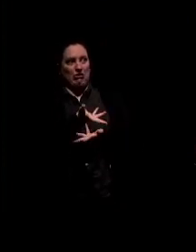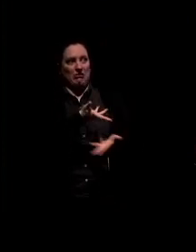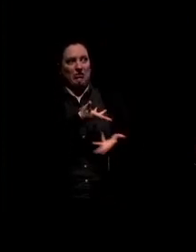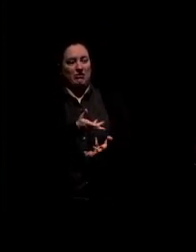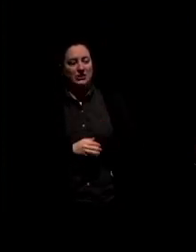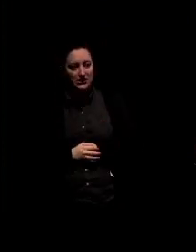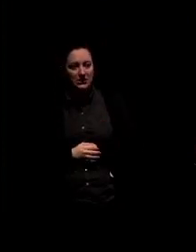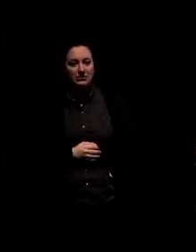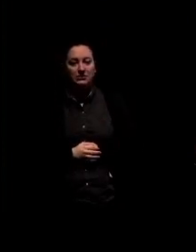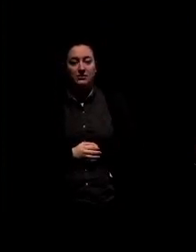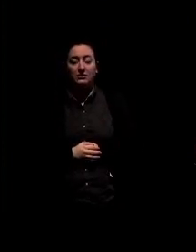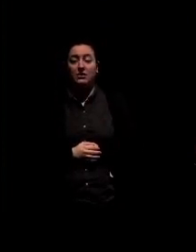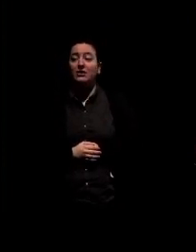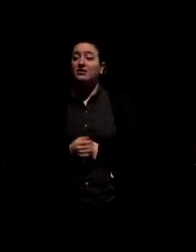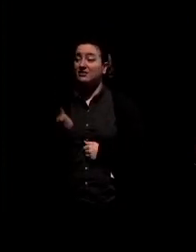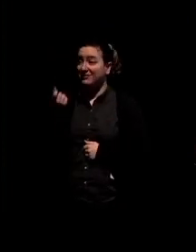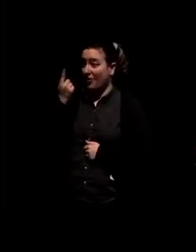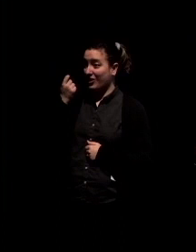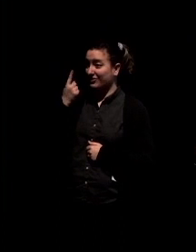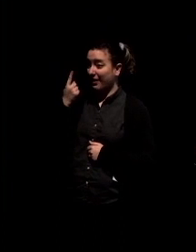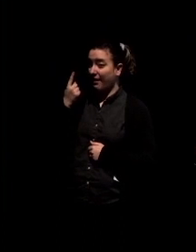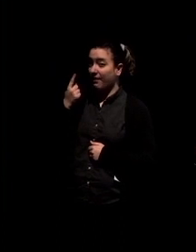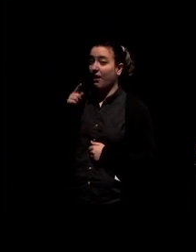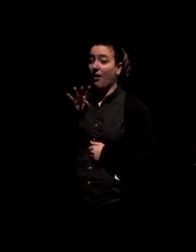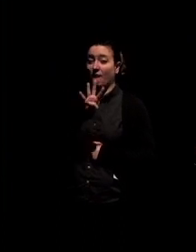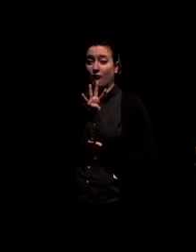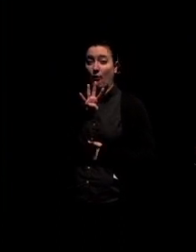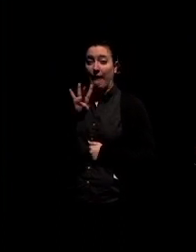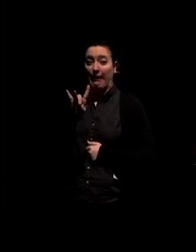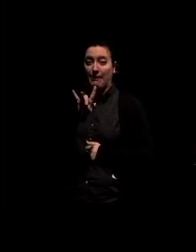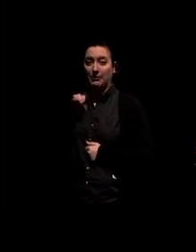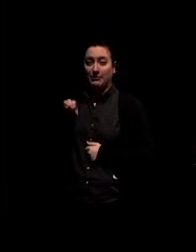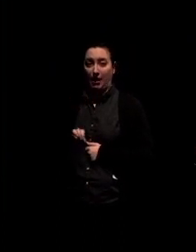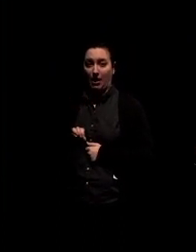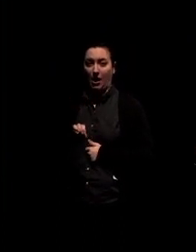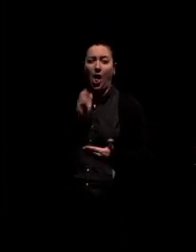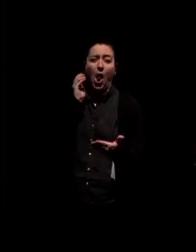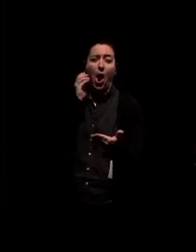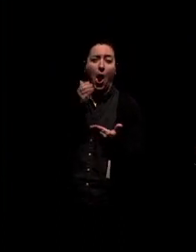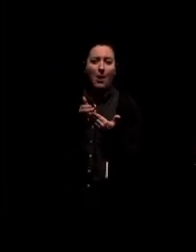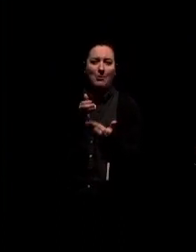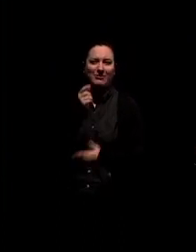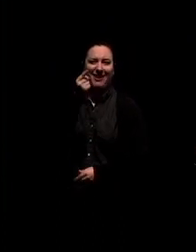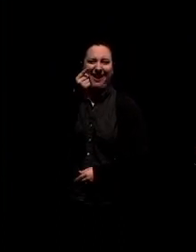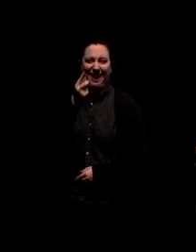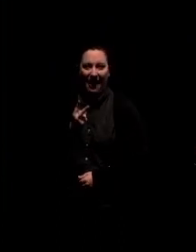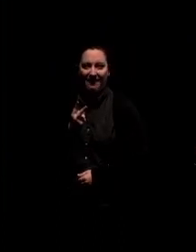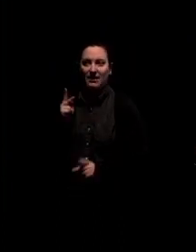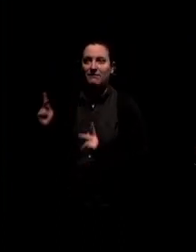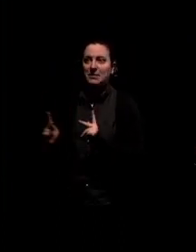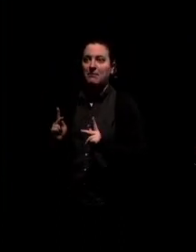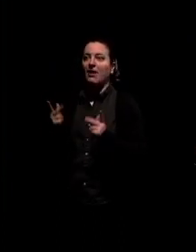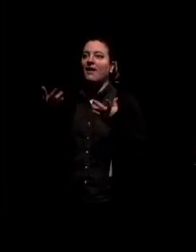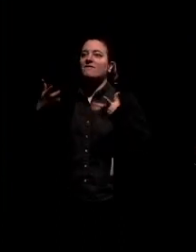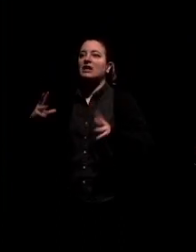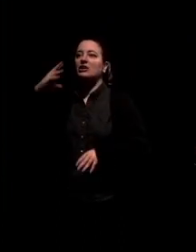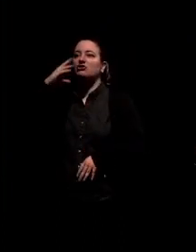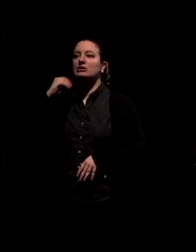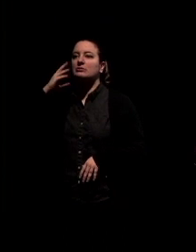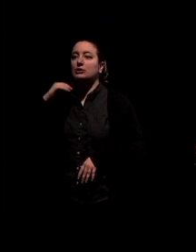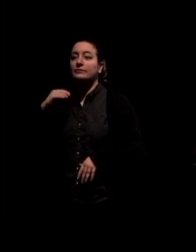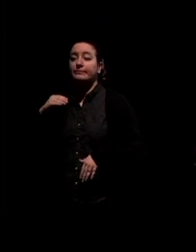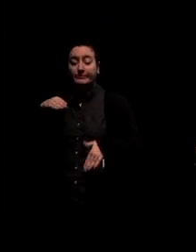48%, this is the underlying number, almost half of the folks in our survey have had a provider, a healthcare provider, refuse